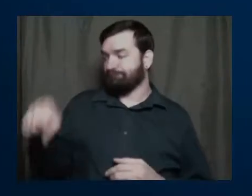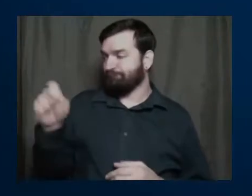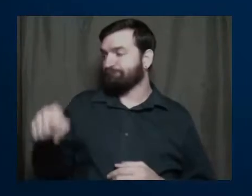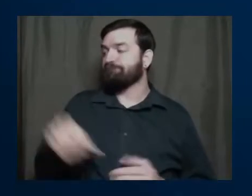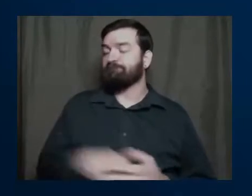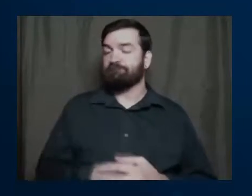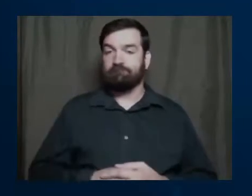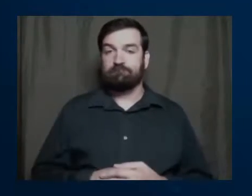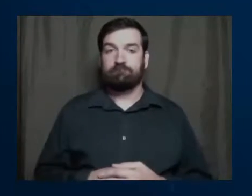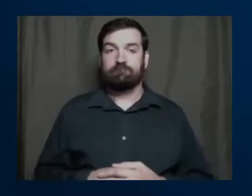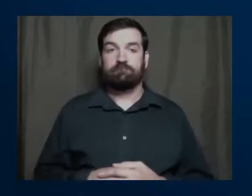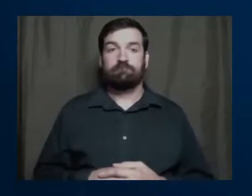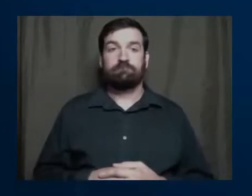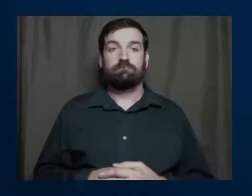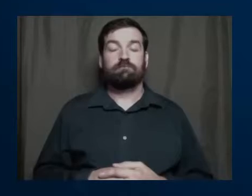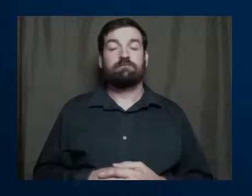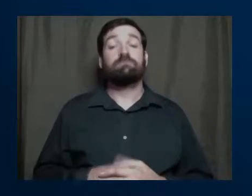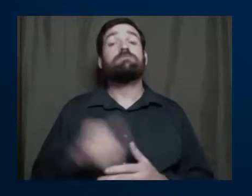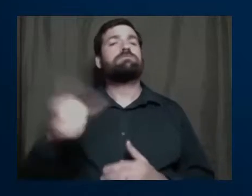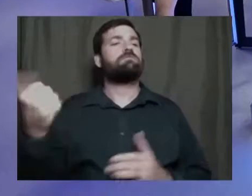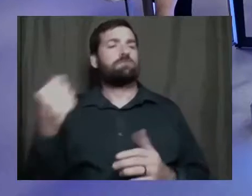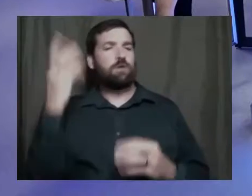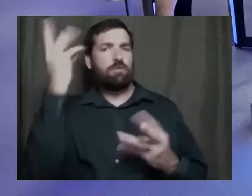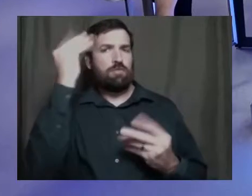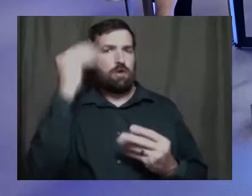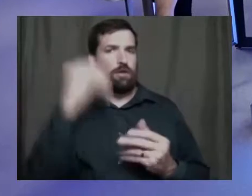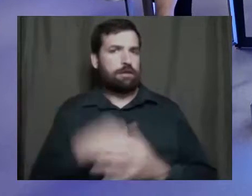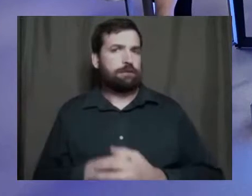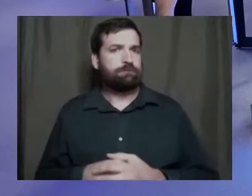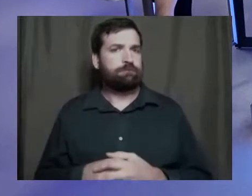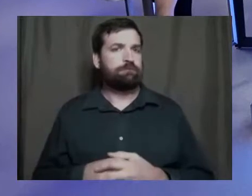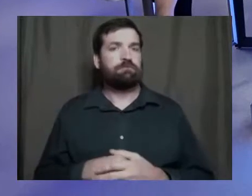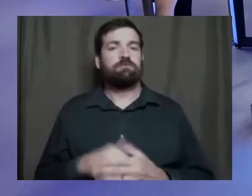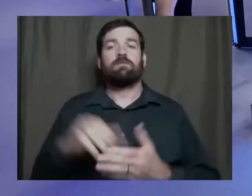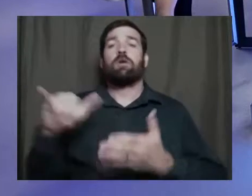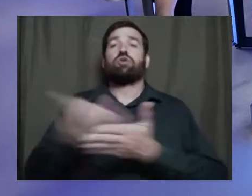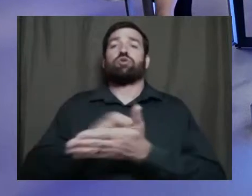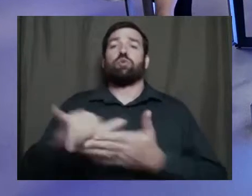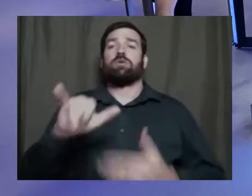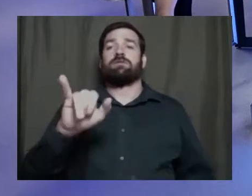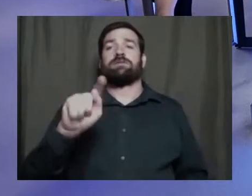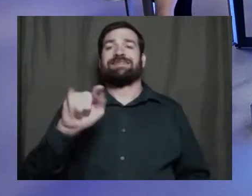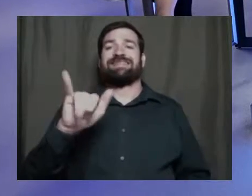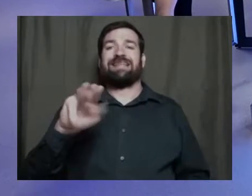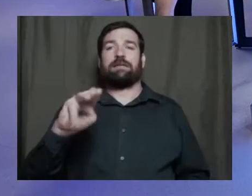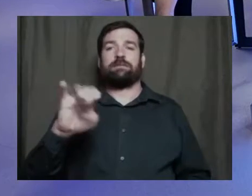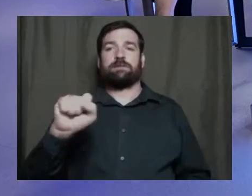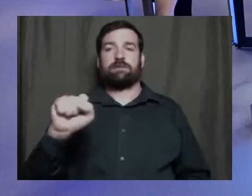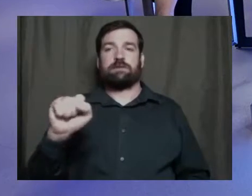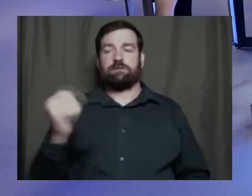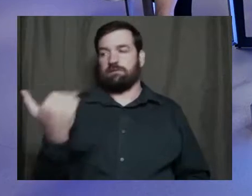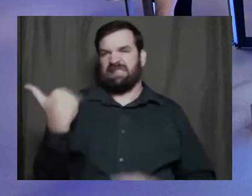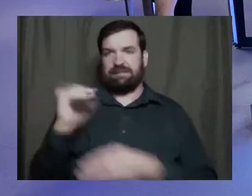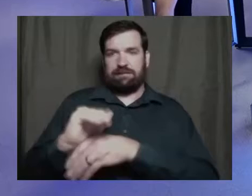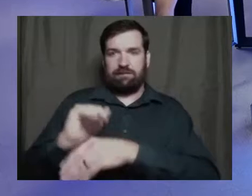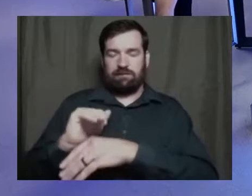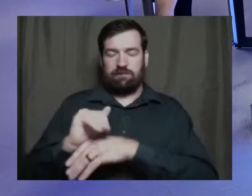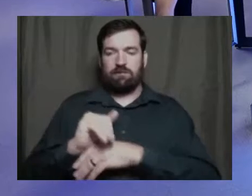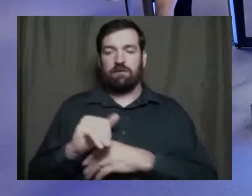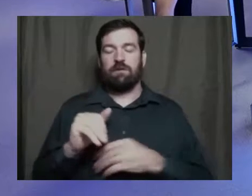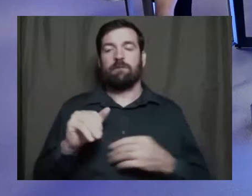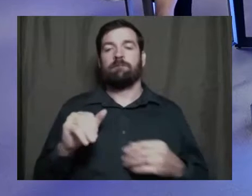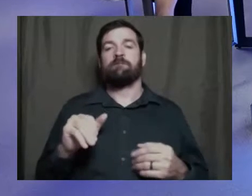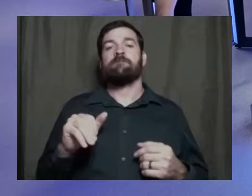other thought is the New York Times has an article that came out last night about the